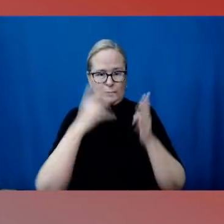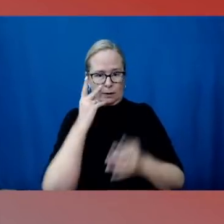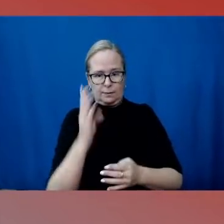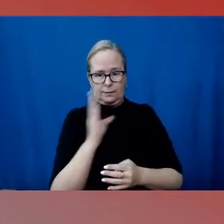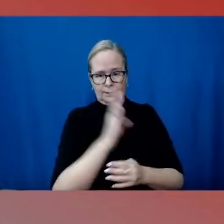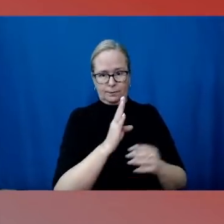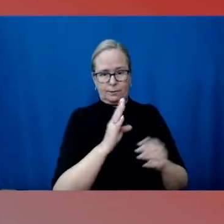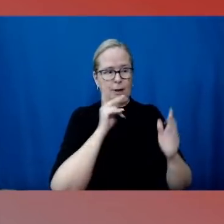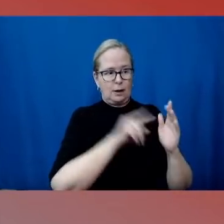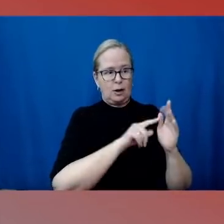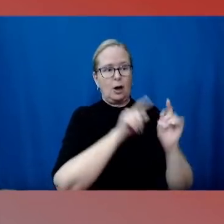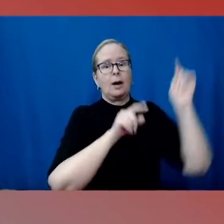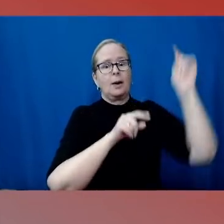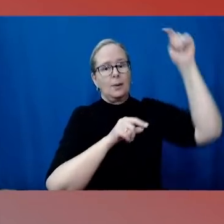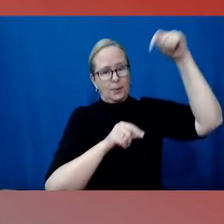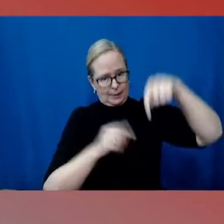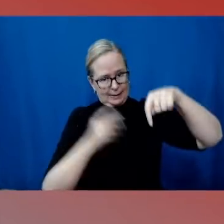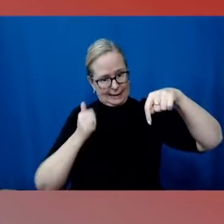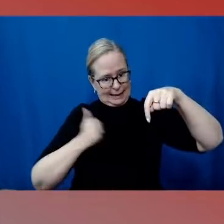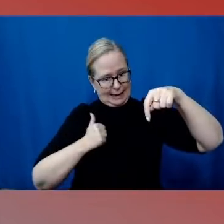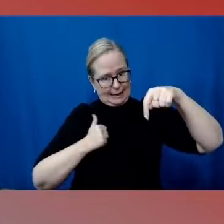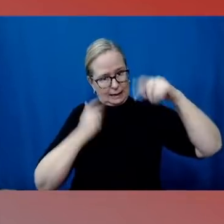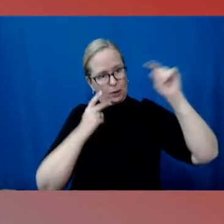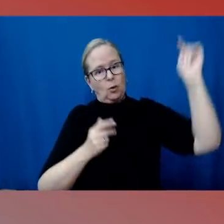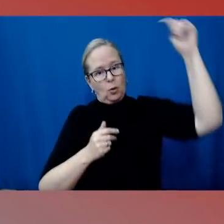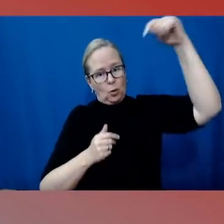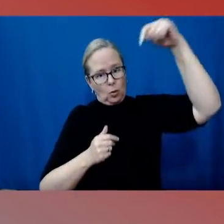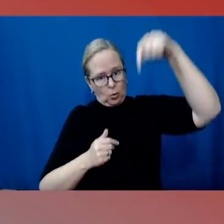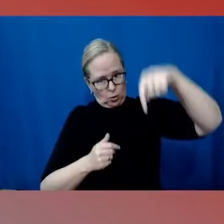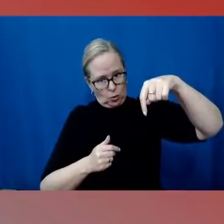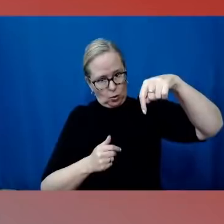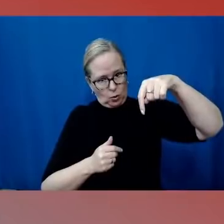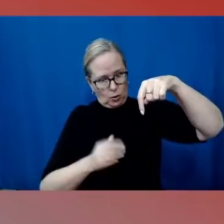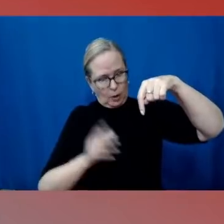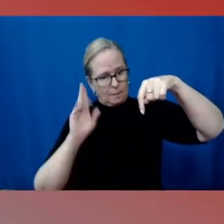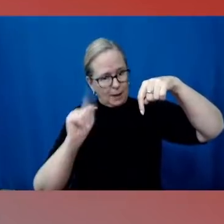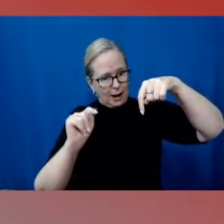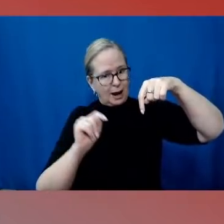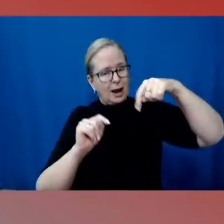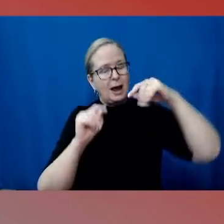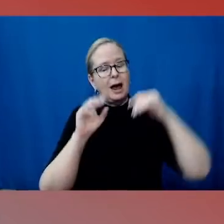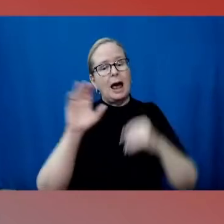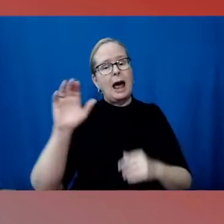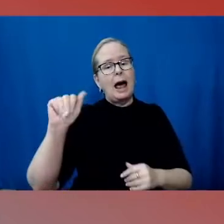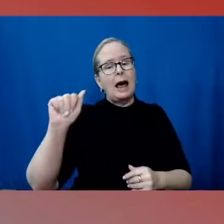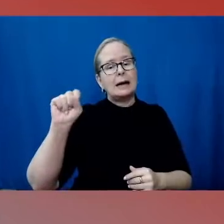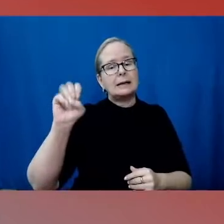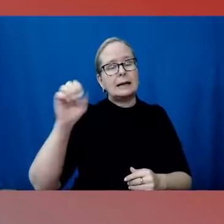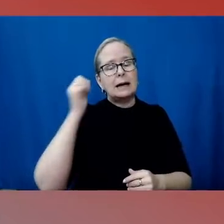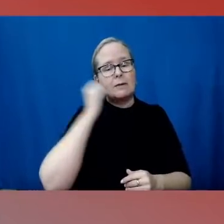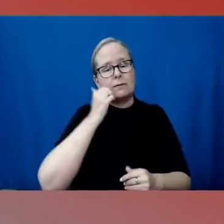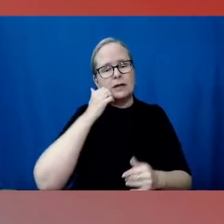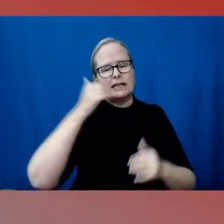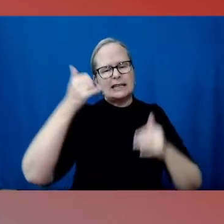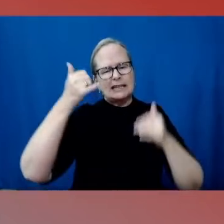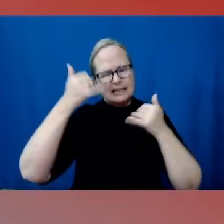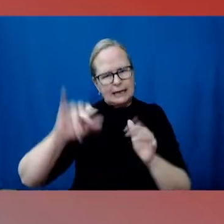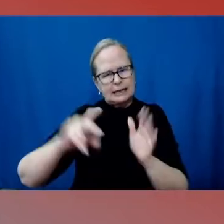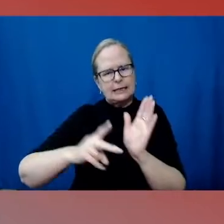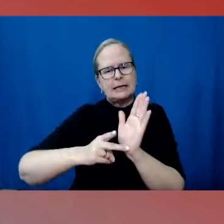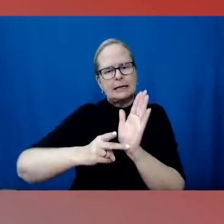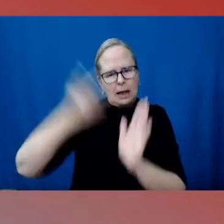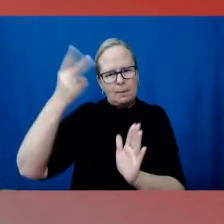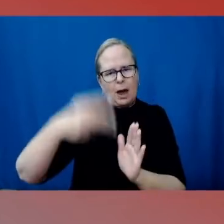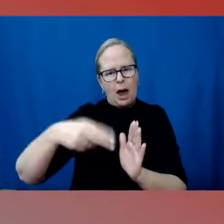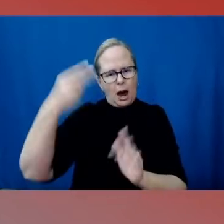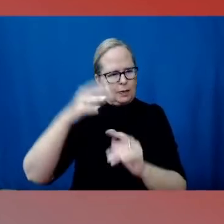even now, with the wave declining in Canada, the level of daily cases is twice higher than it was in the